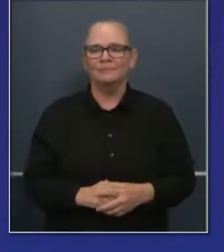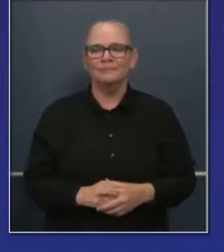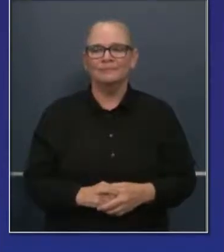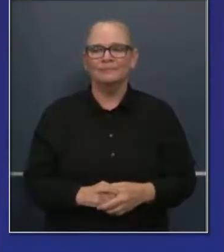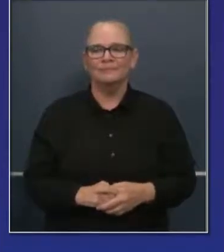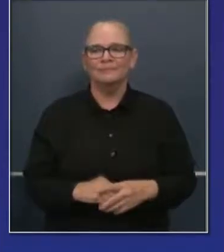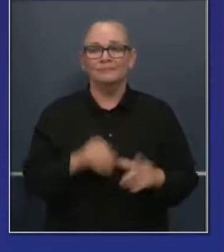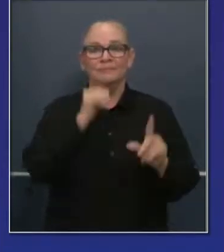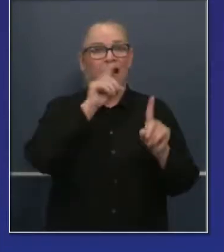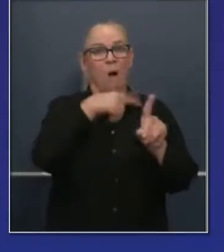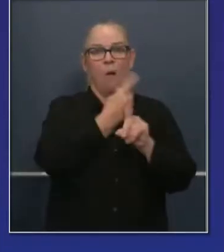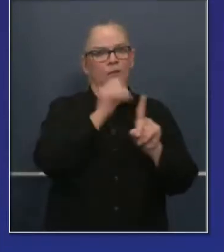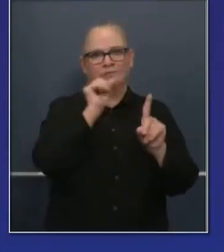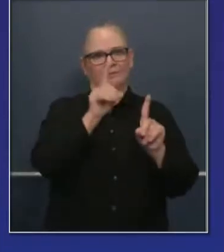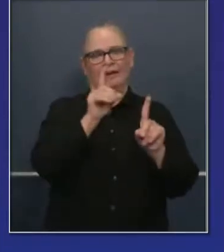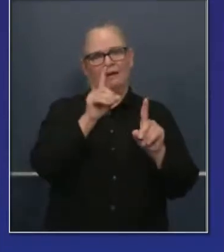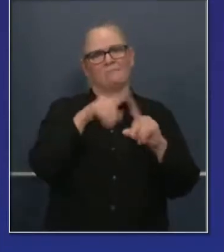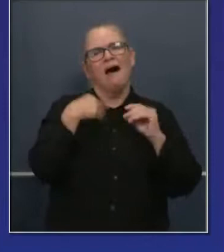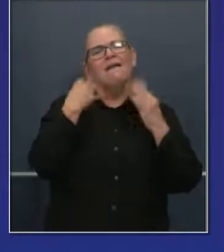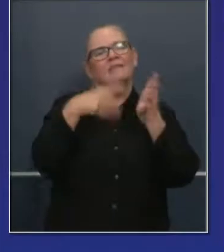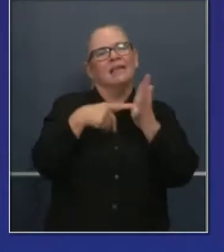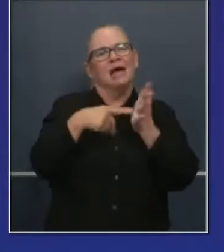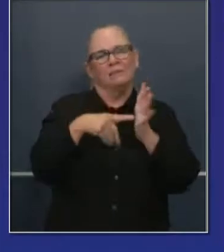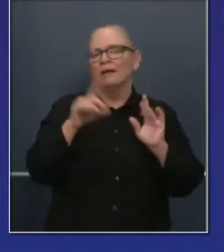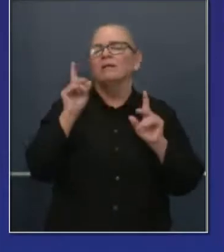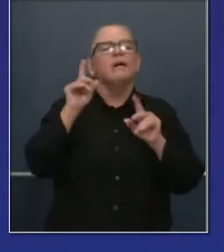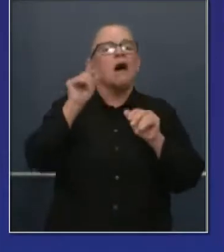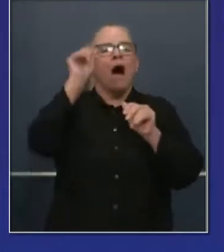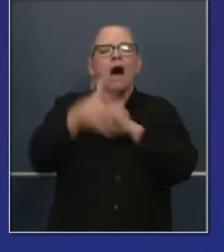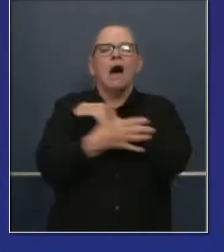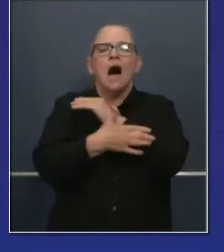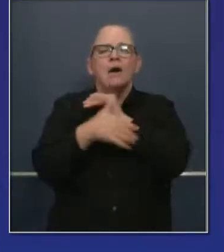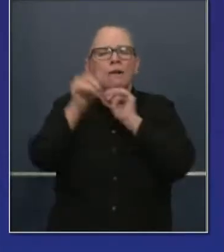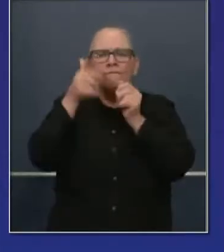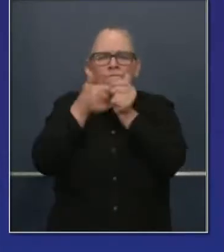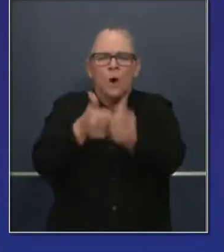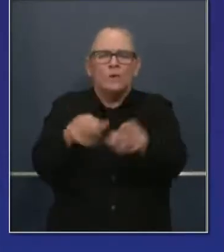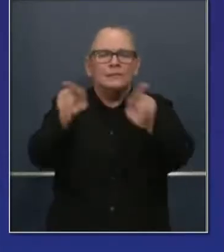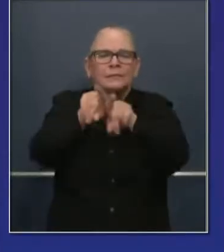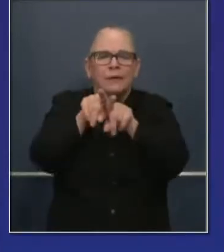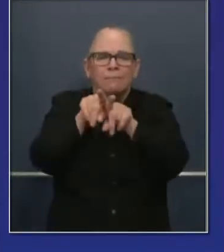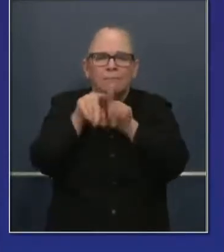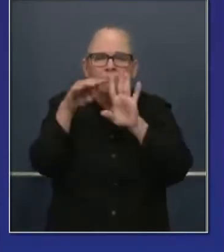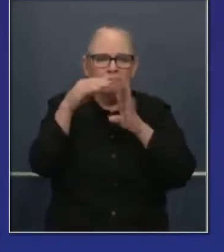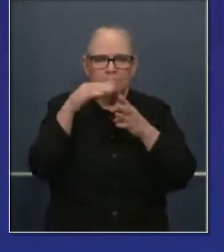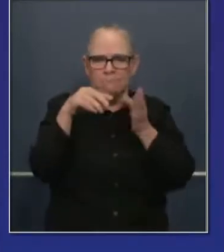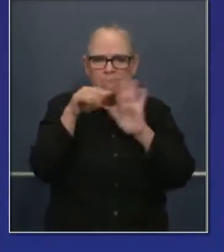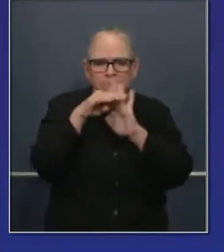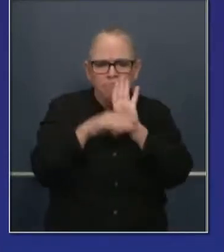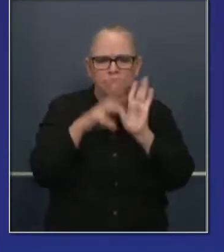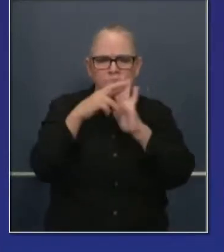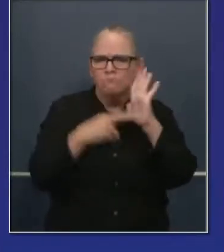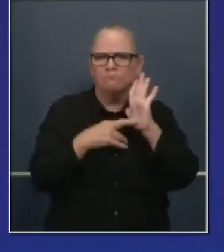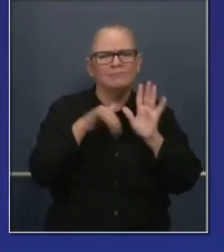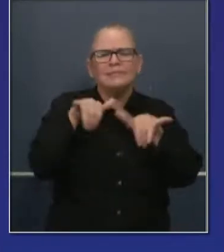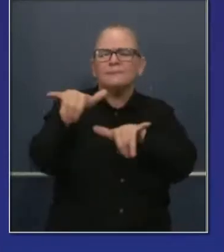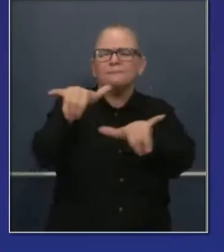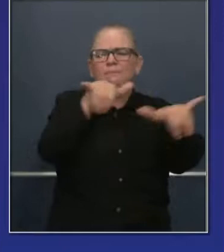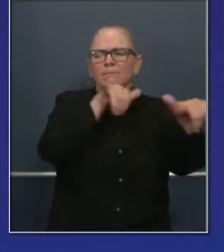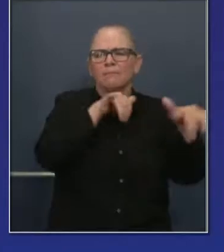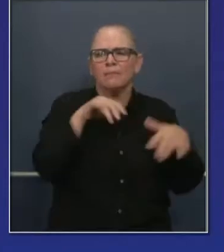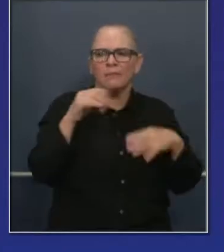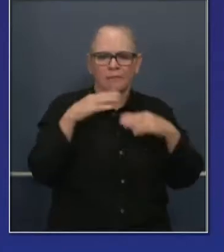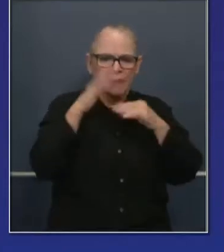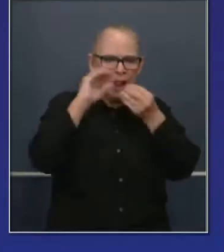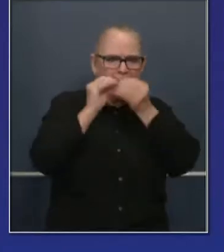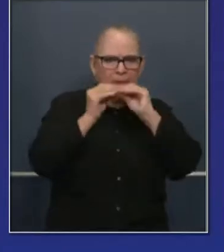Diego County, but all counties in the pursuit of making sure that we stick to this slow, stringent plan,